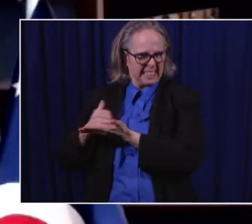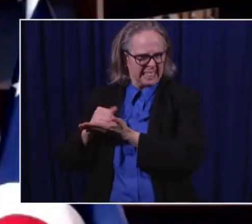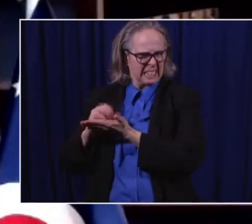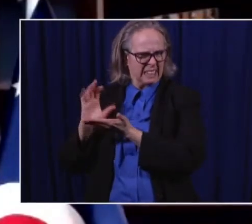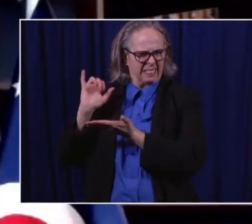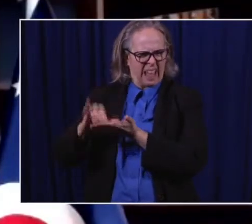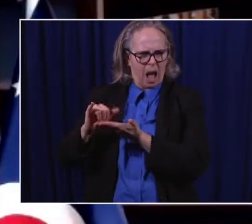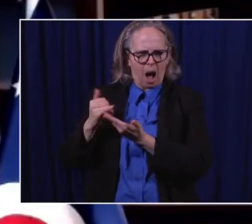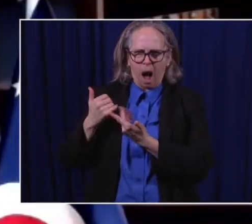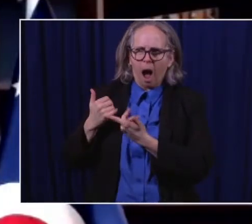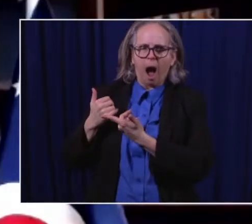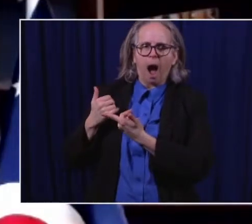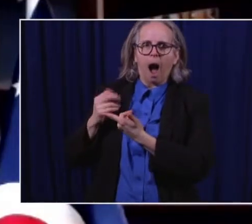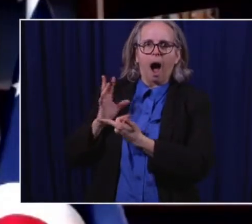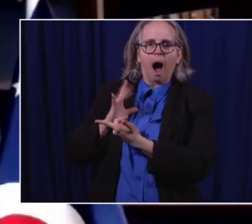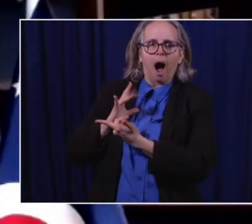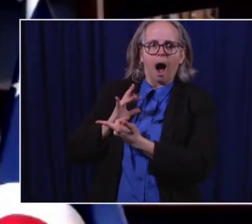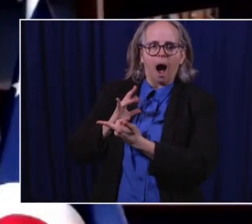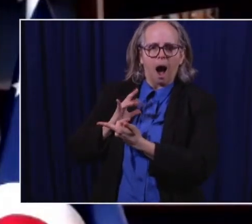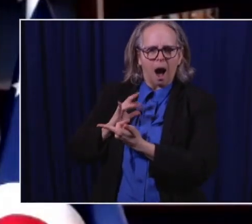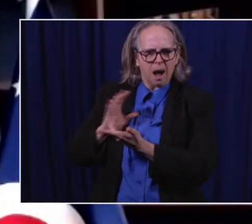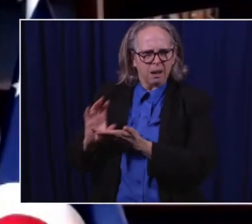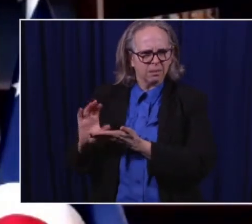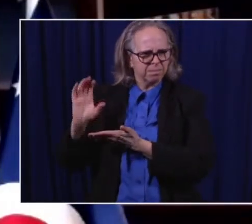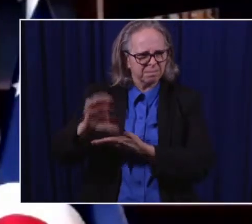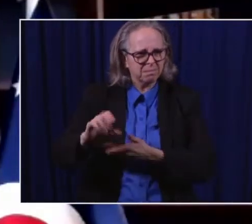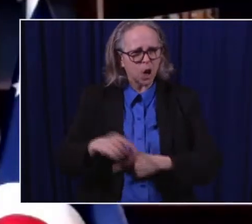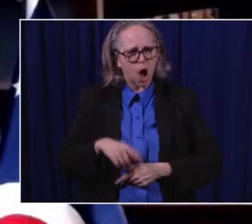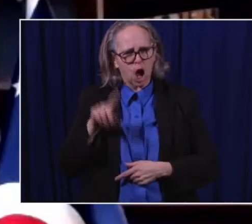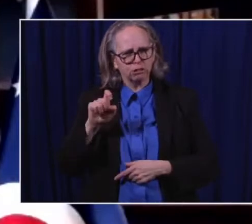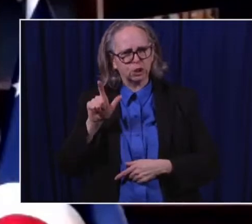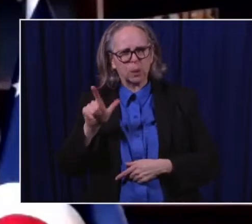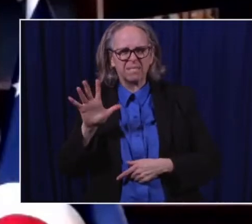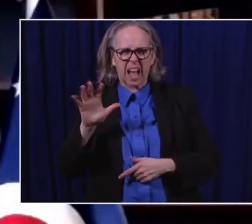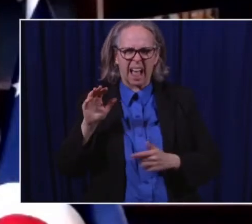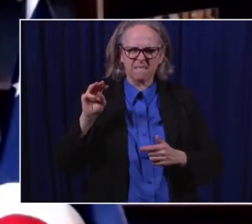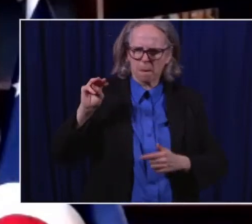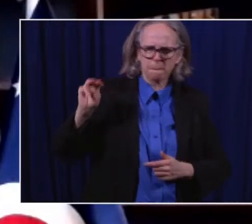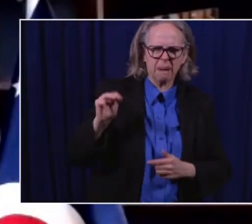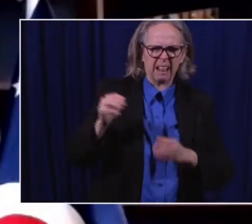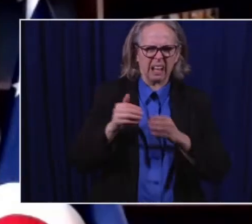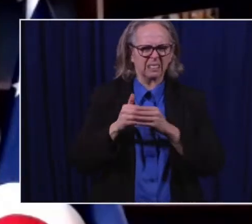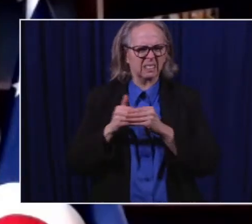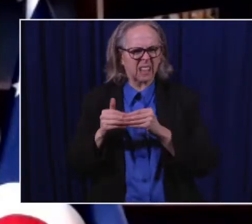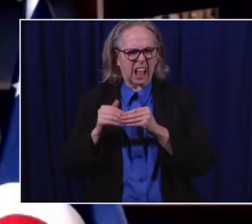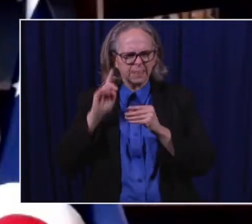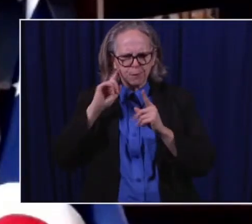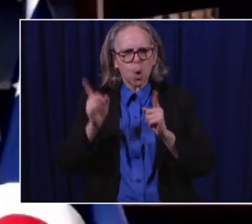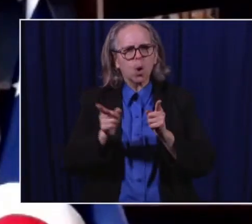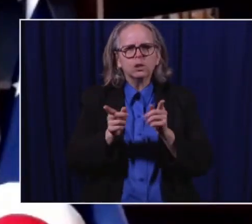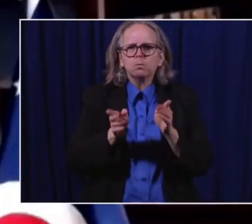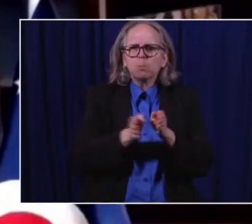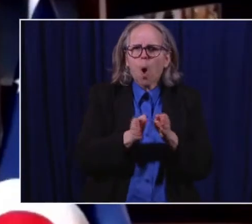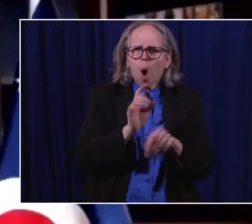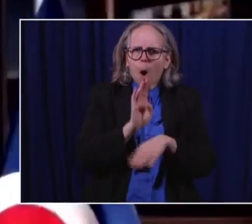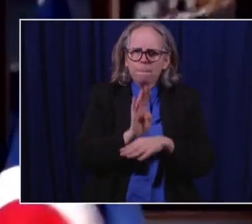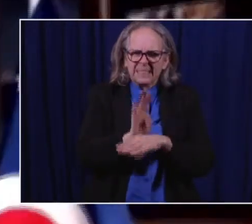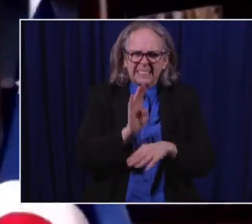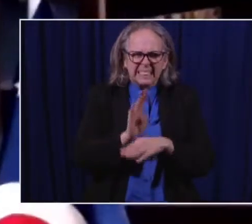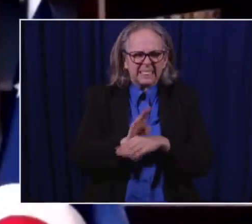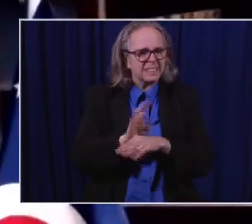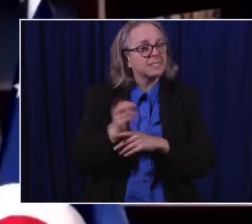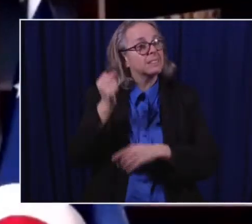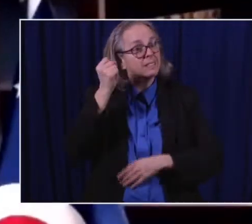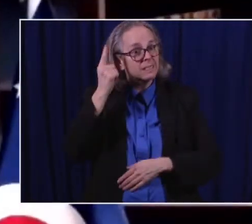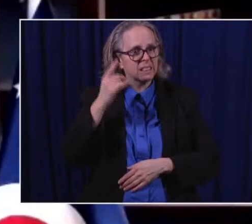celebrating the $125 million for small businesses and the $38 million for liquor control and liquor